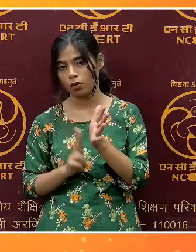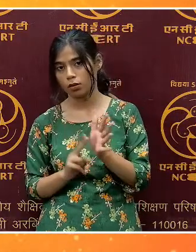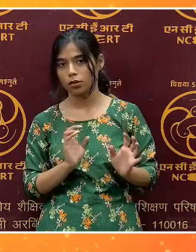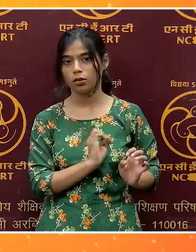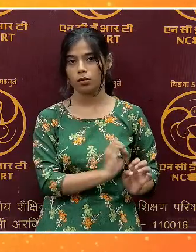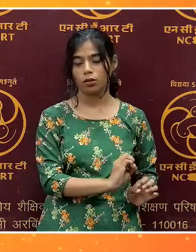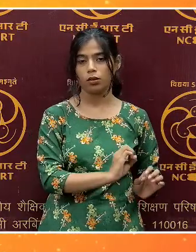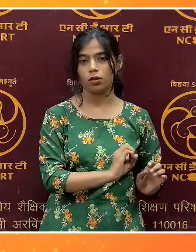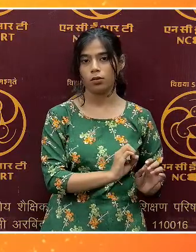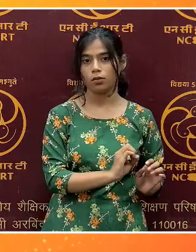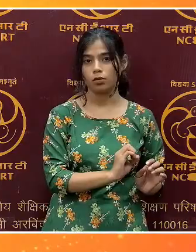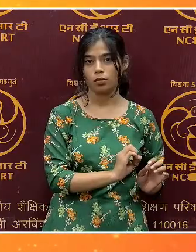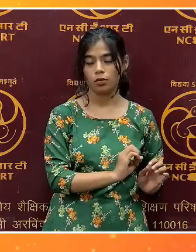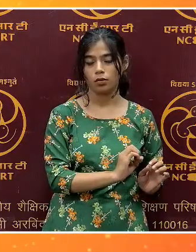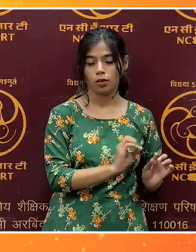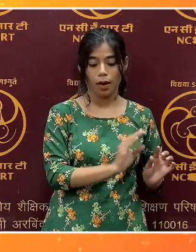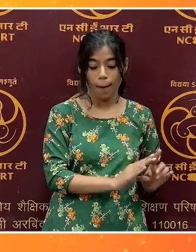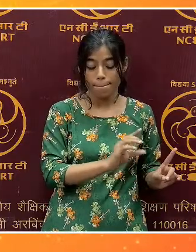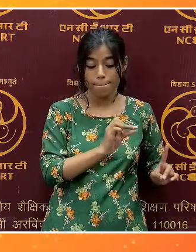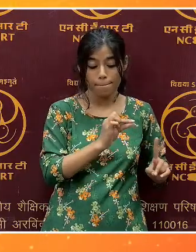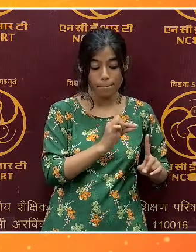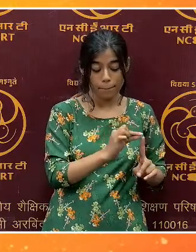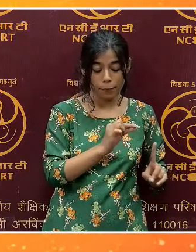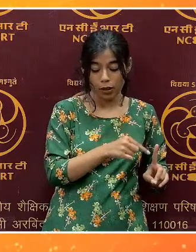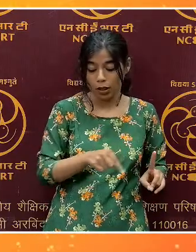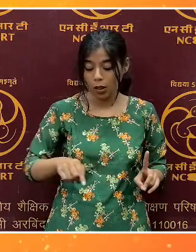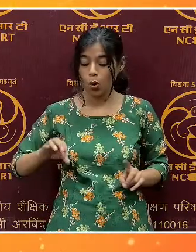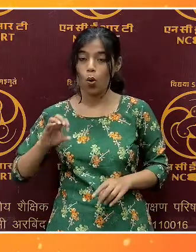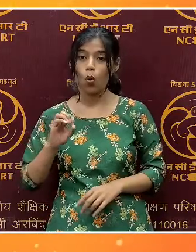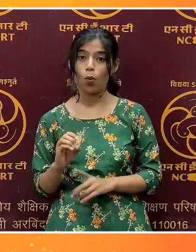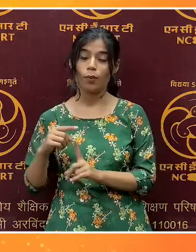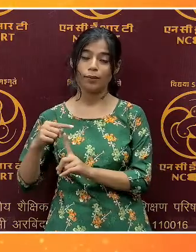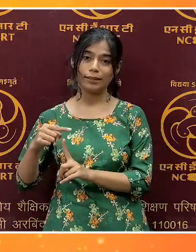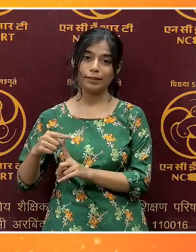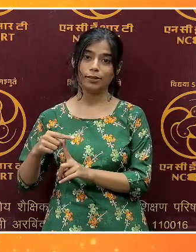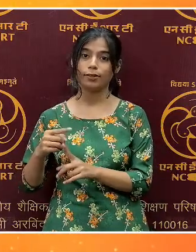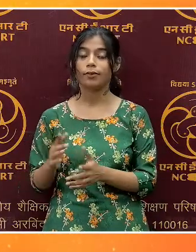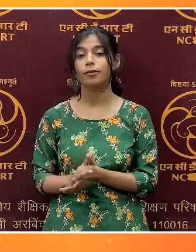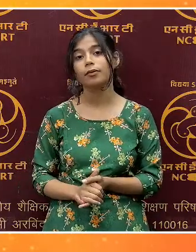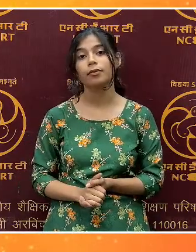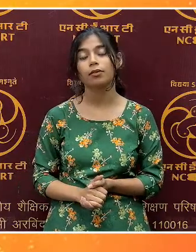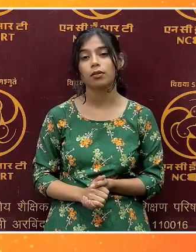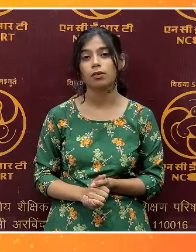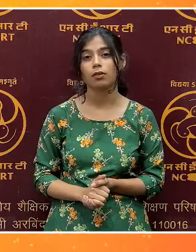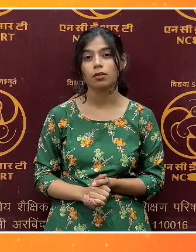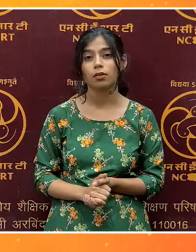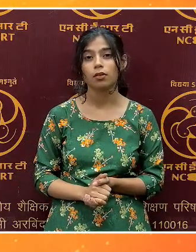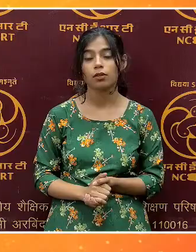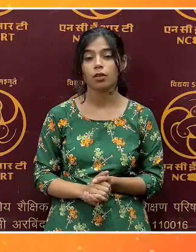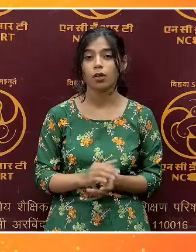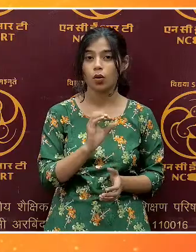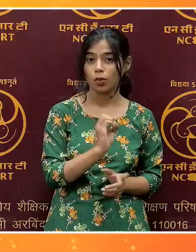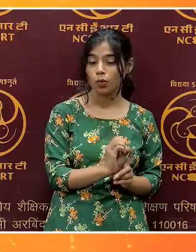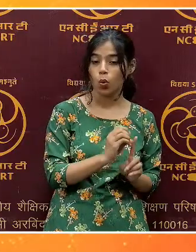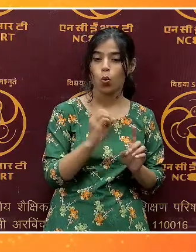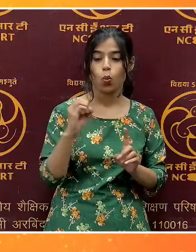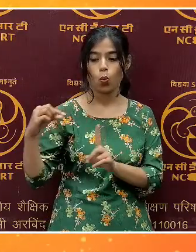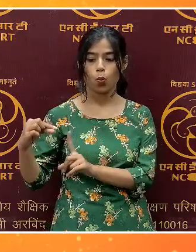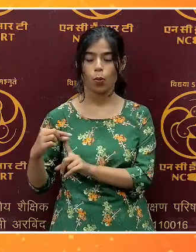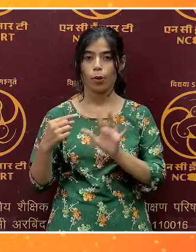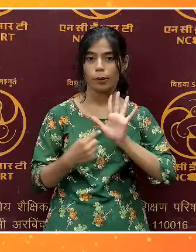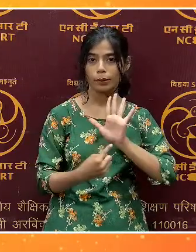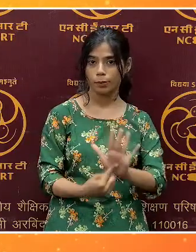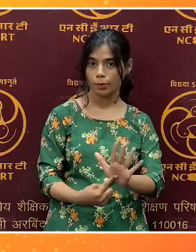the particle moves to P over a time T. Directed line segment OP represents the